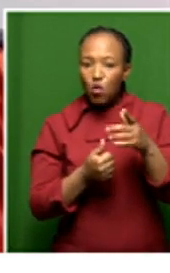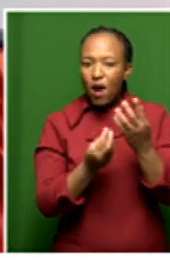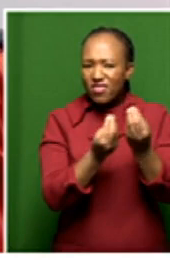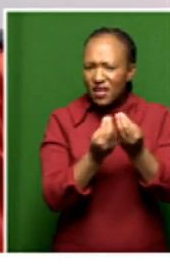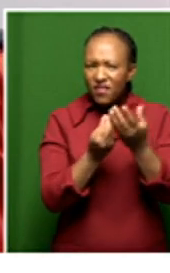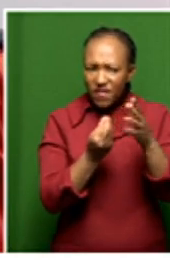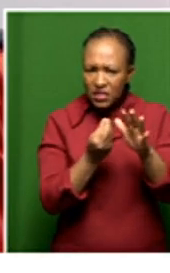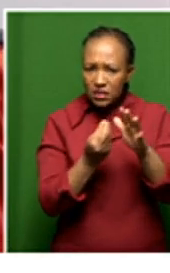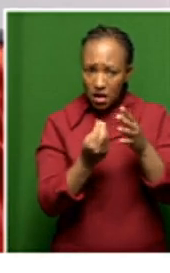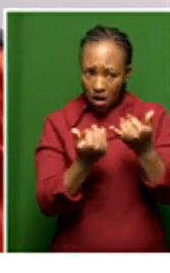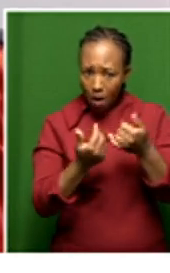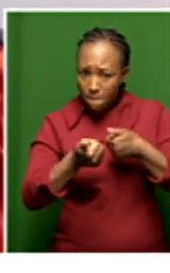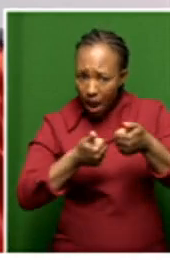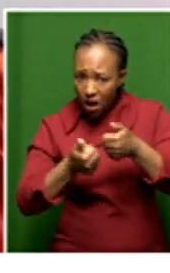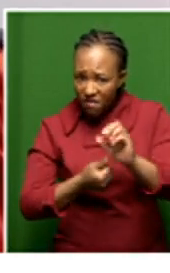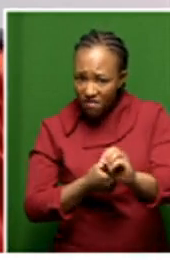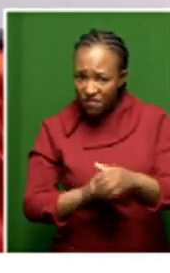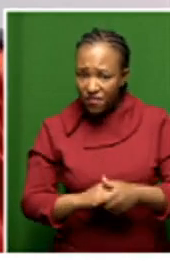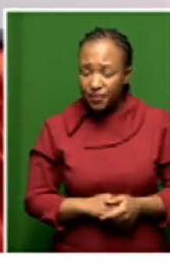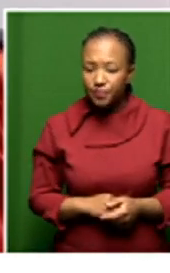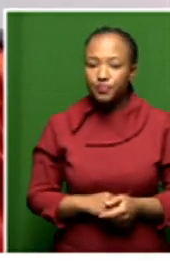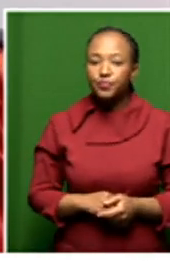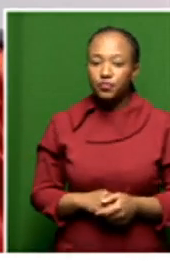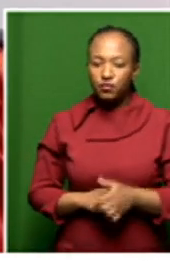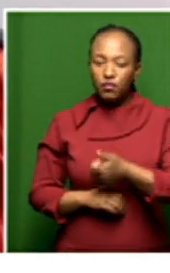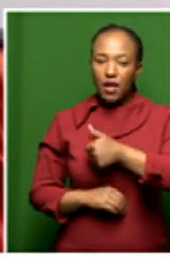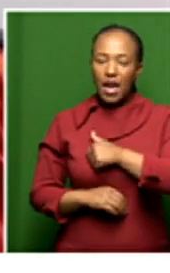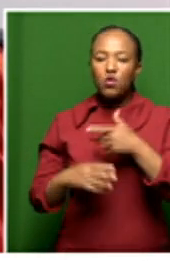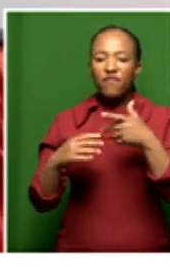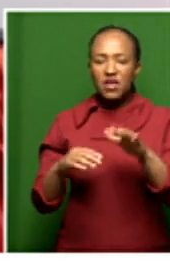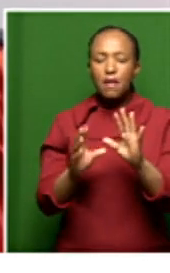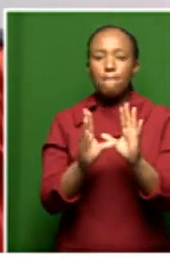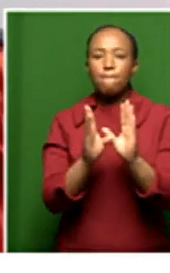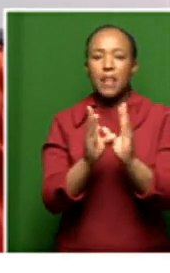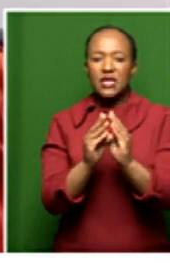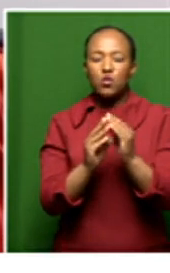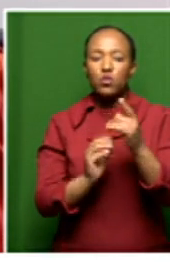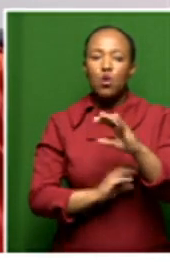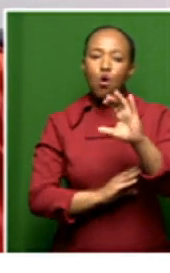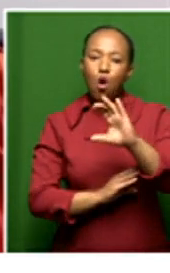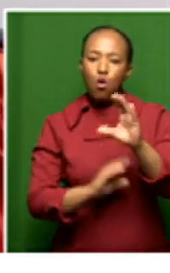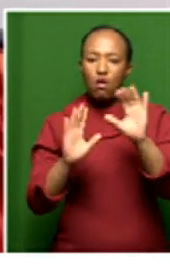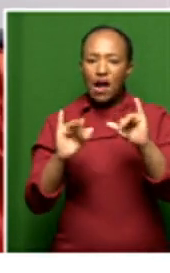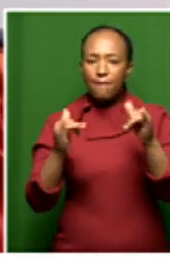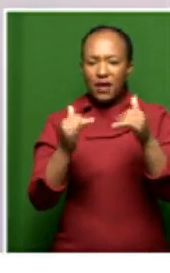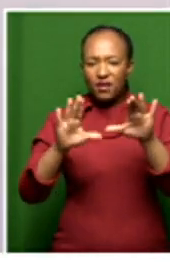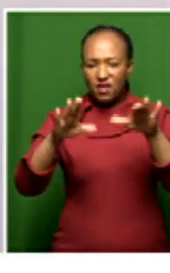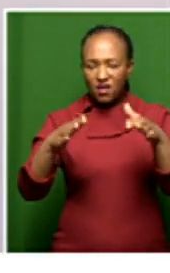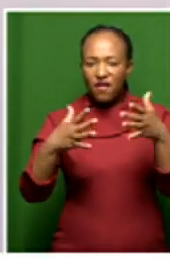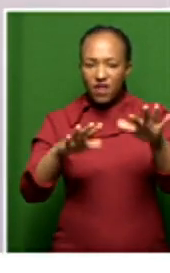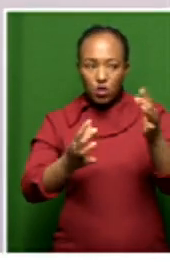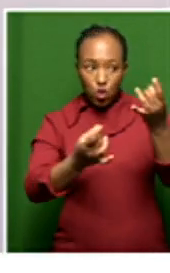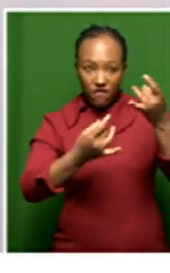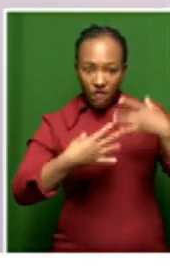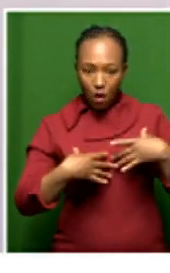in question? Fortunately, we actually had a meeting with Coca-Cola yesterday. They informed us suppliers